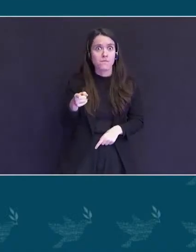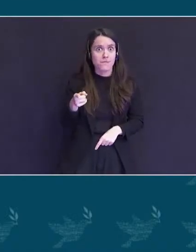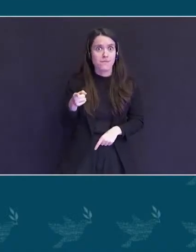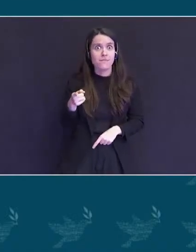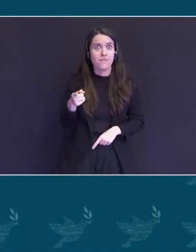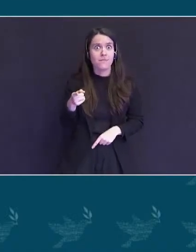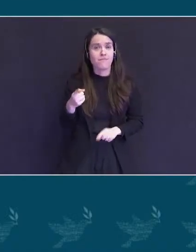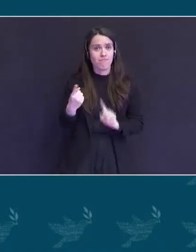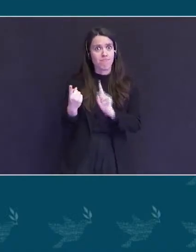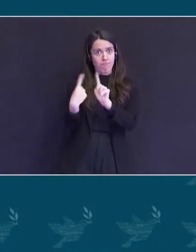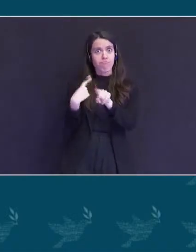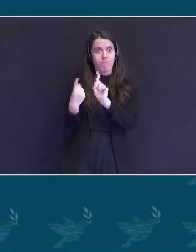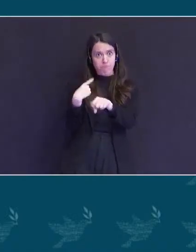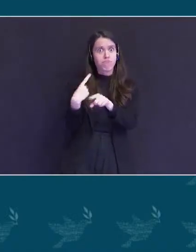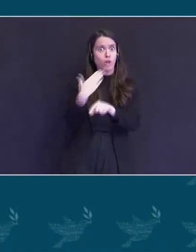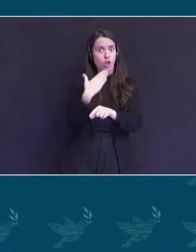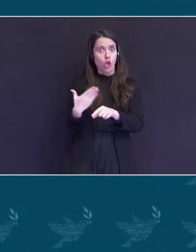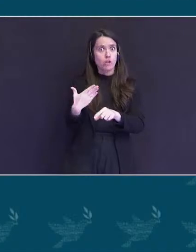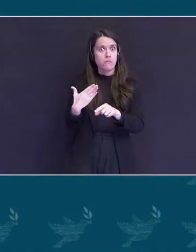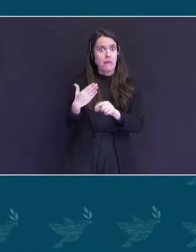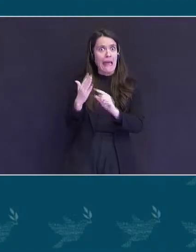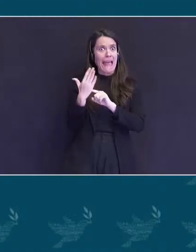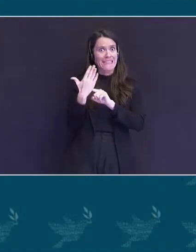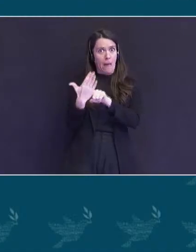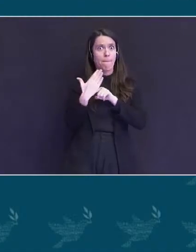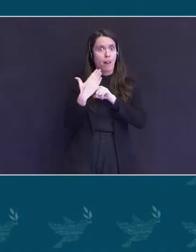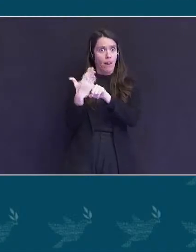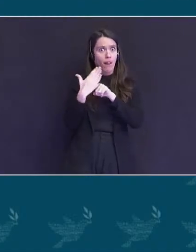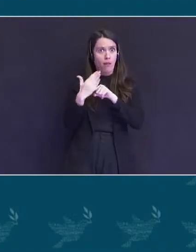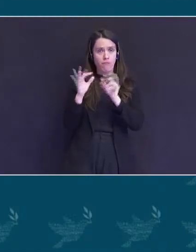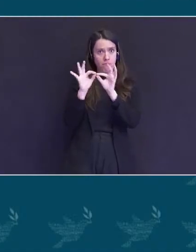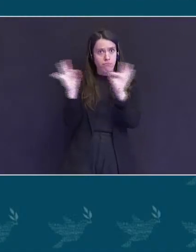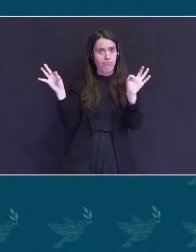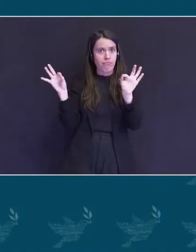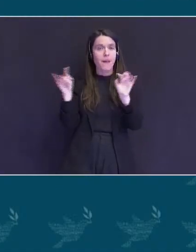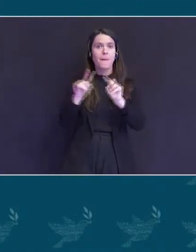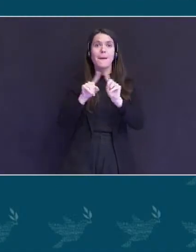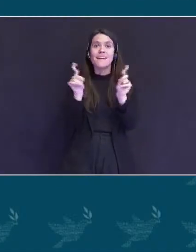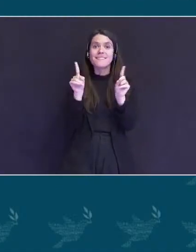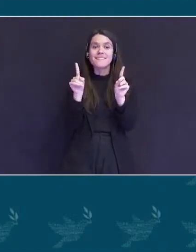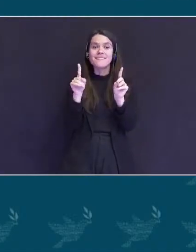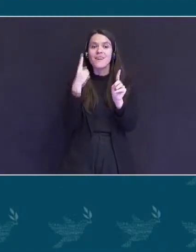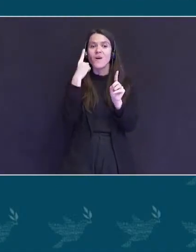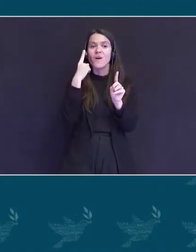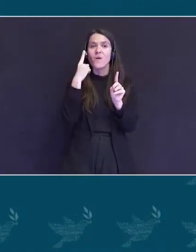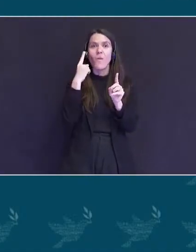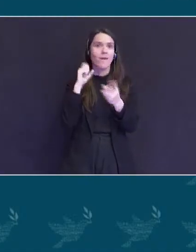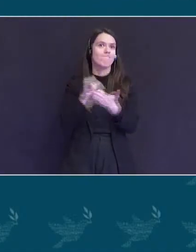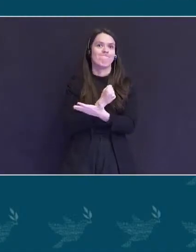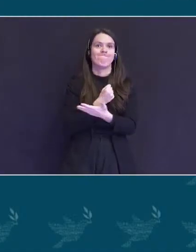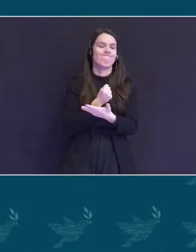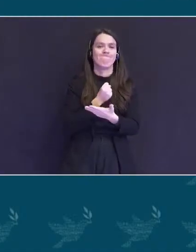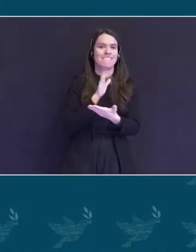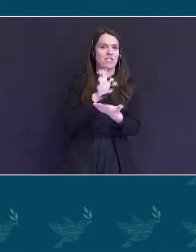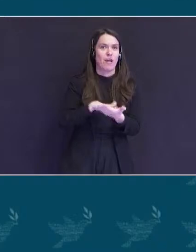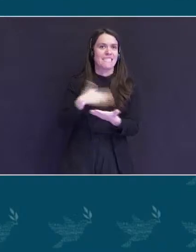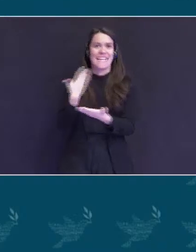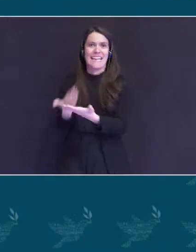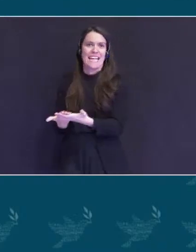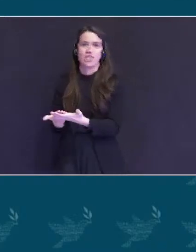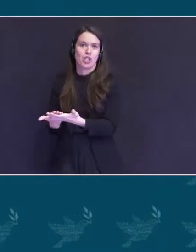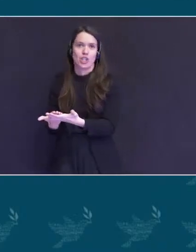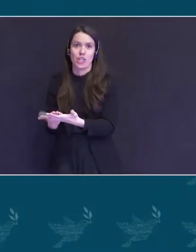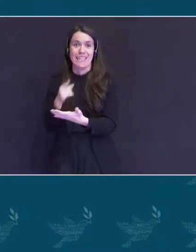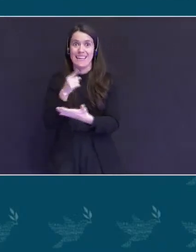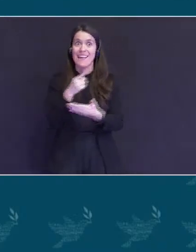me some good examples, but unfortunately, it cannot support translation from these